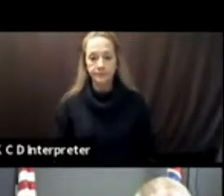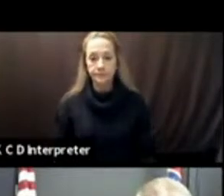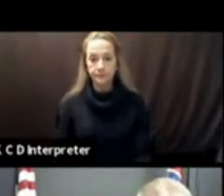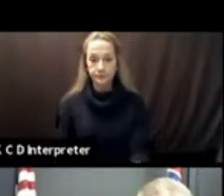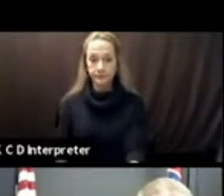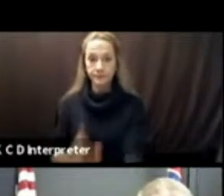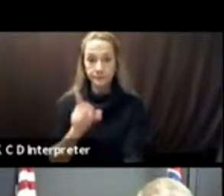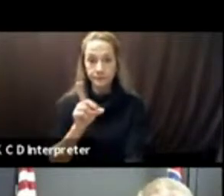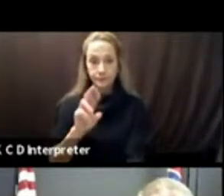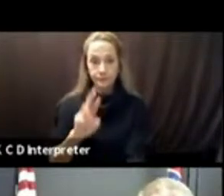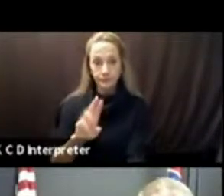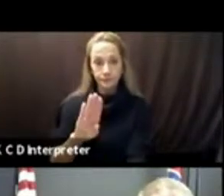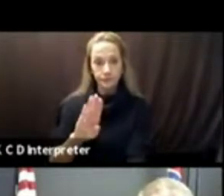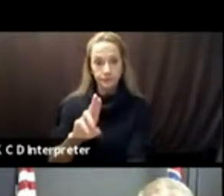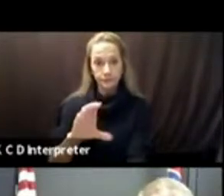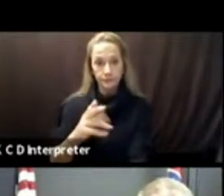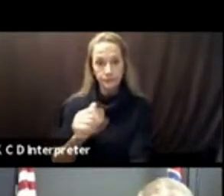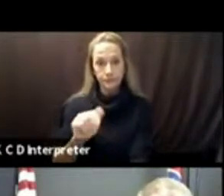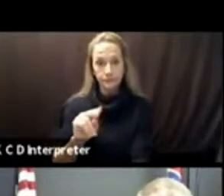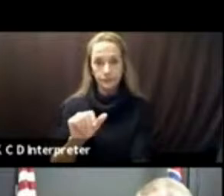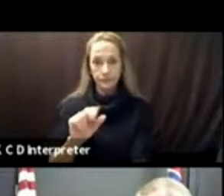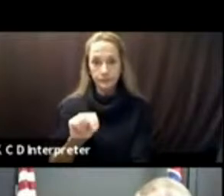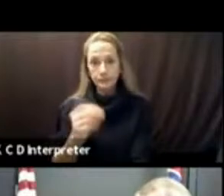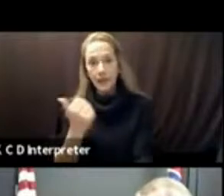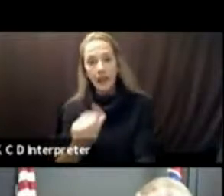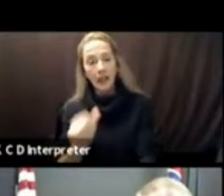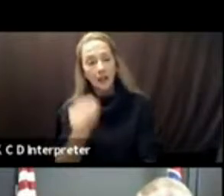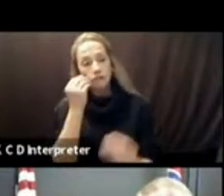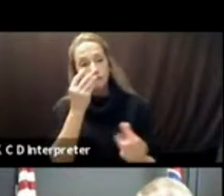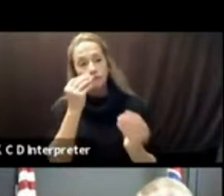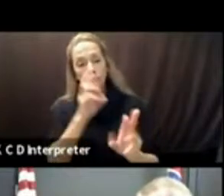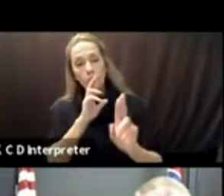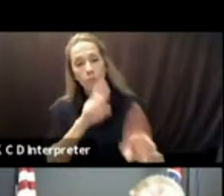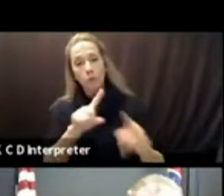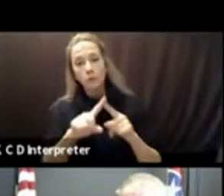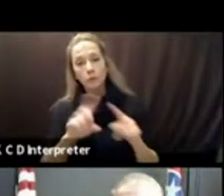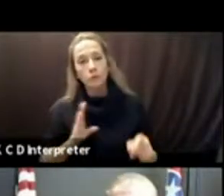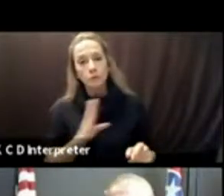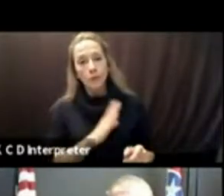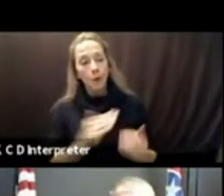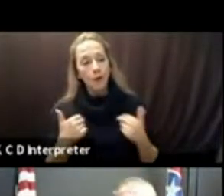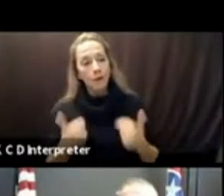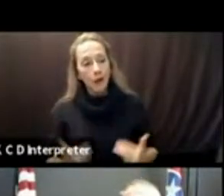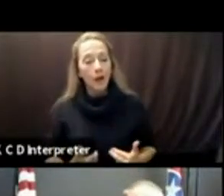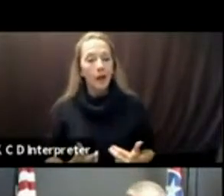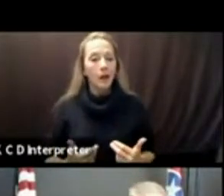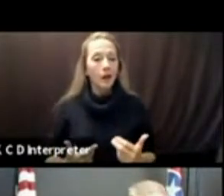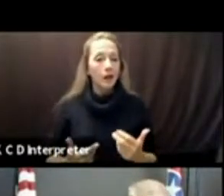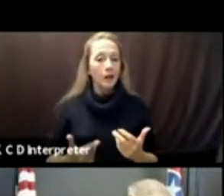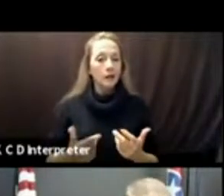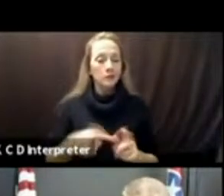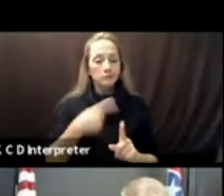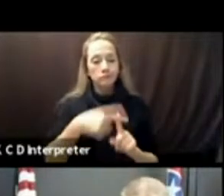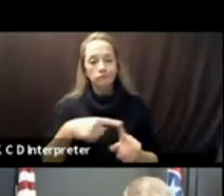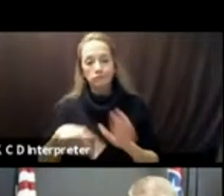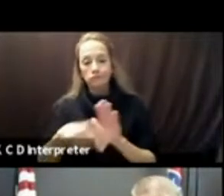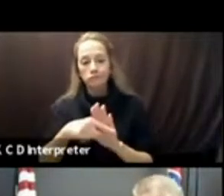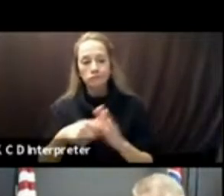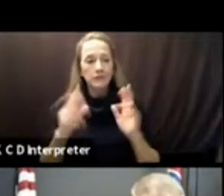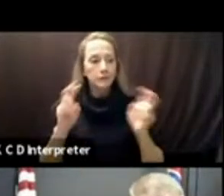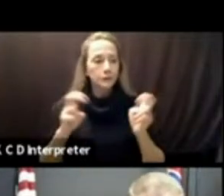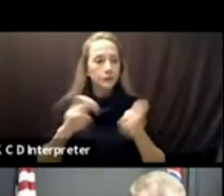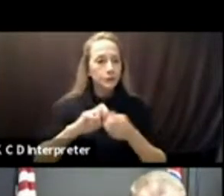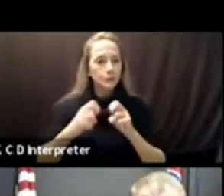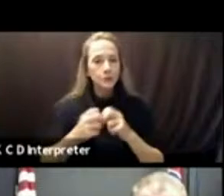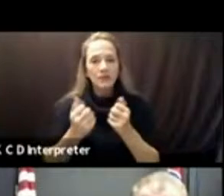Dr. Buchanan, any reports to the Board of Health about positives, negatives, issues, anything like that that you hear?